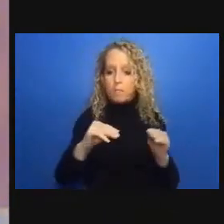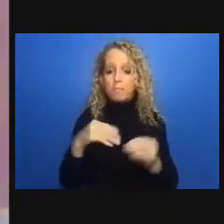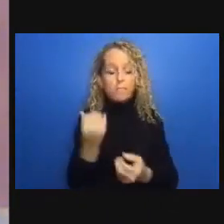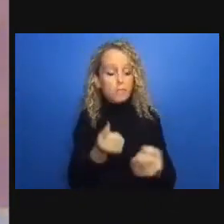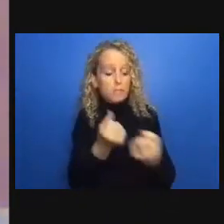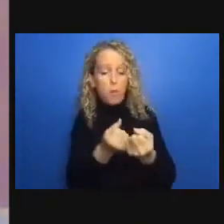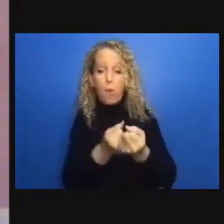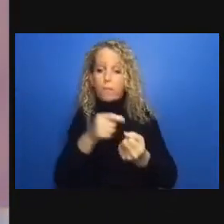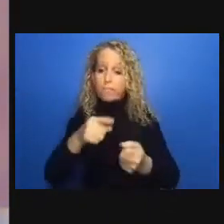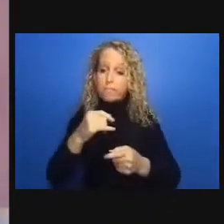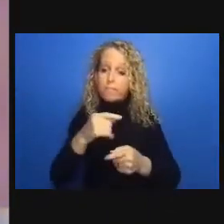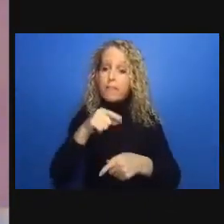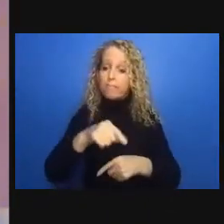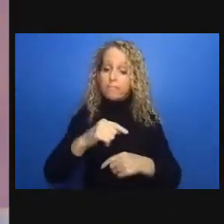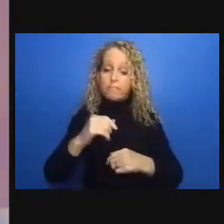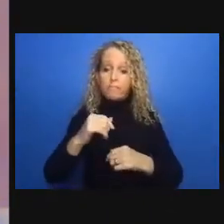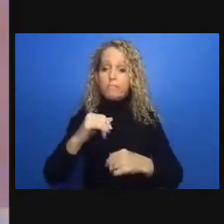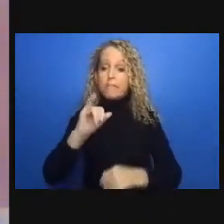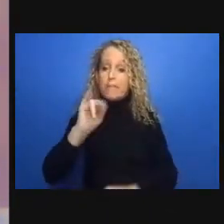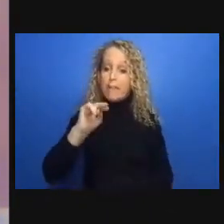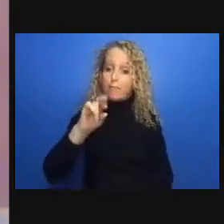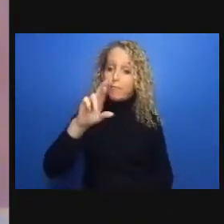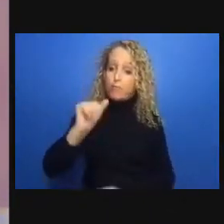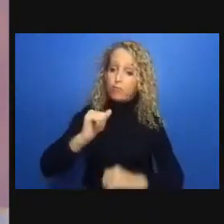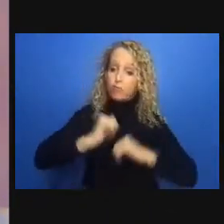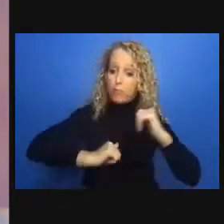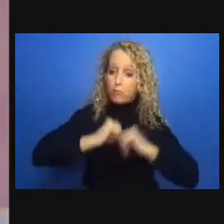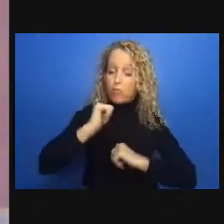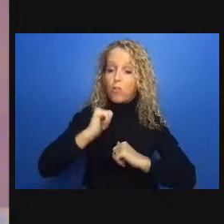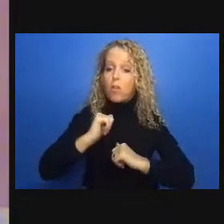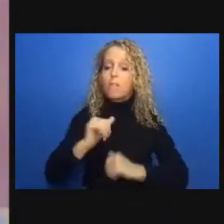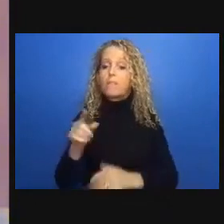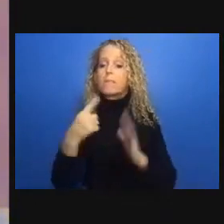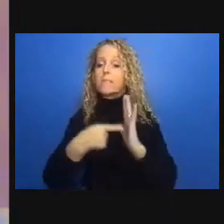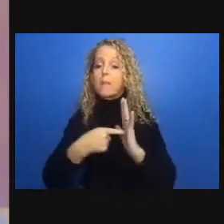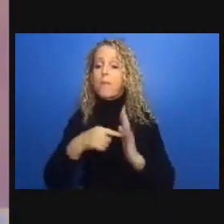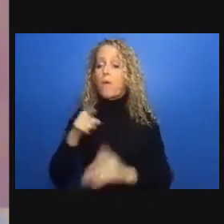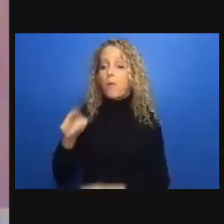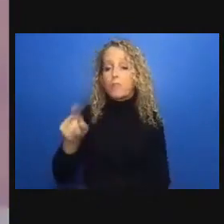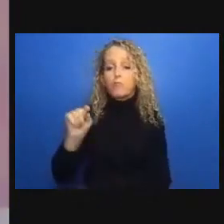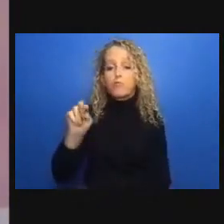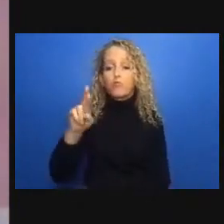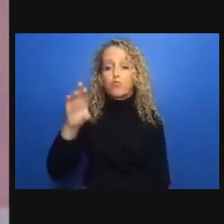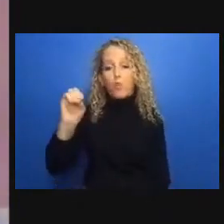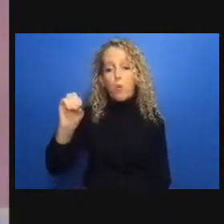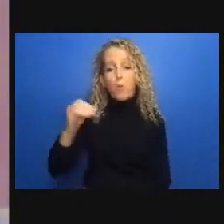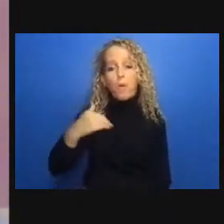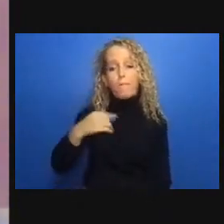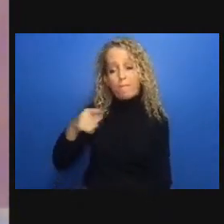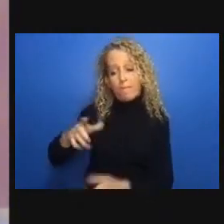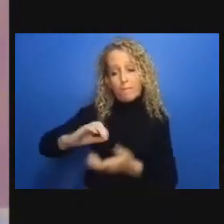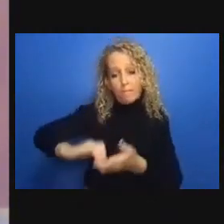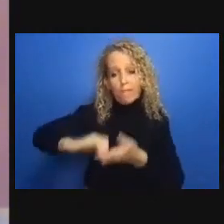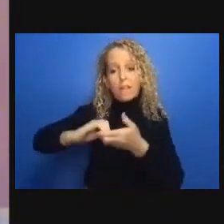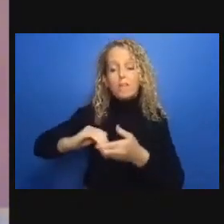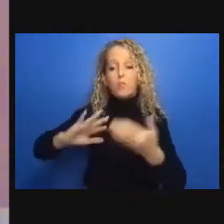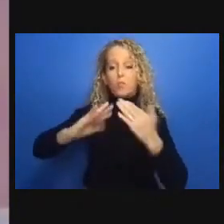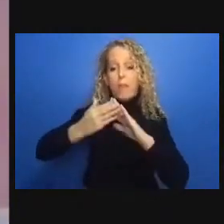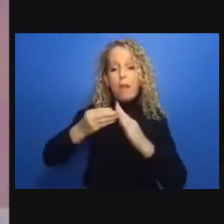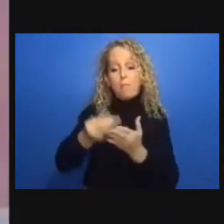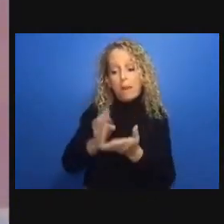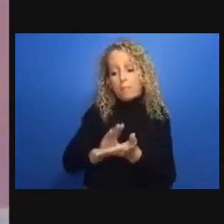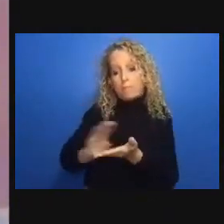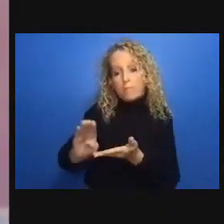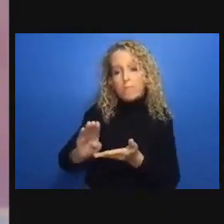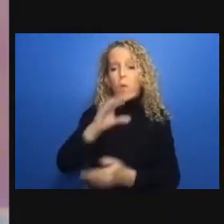valuable investments, like in the superb partnership at the Truro Farmers Market Cooperative where the town supports the cost of the old fire hall